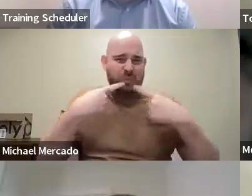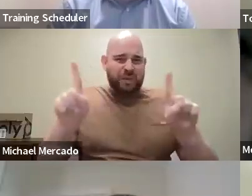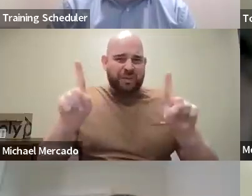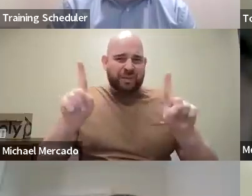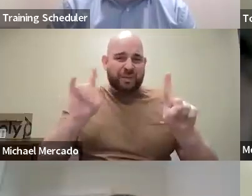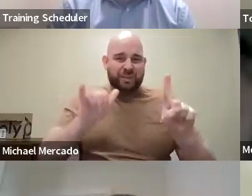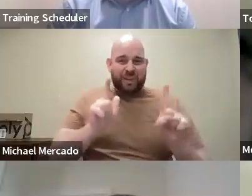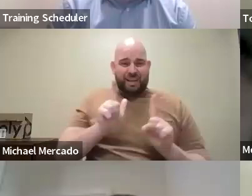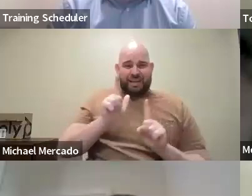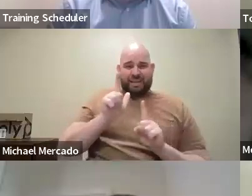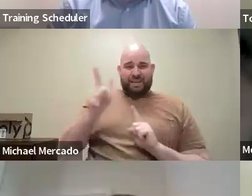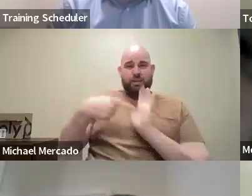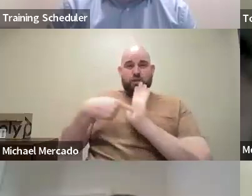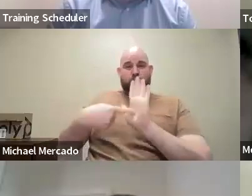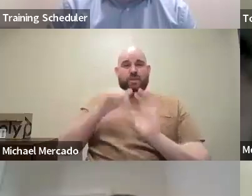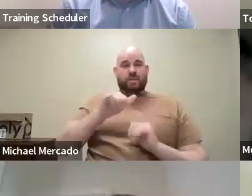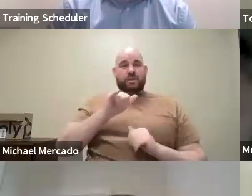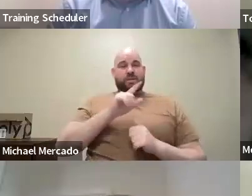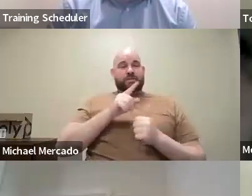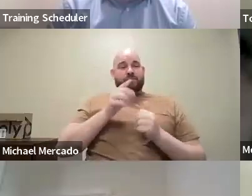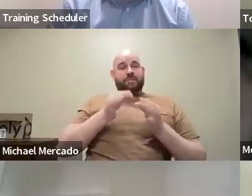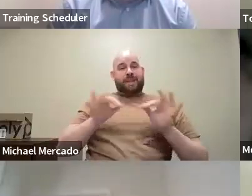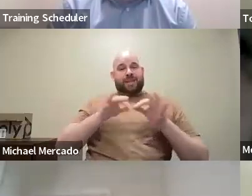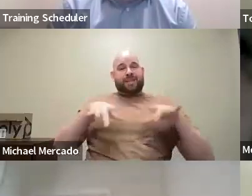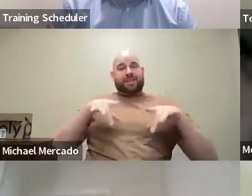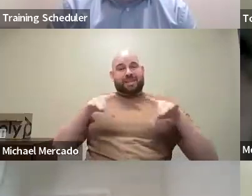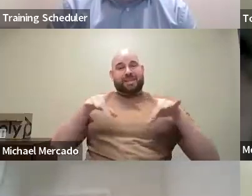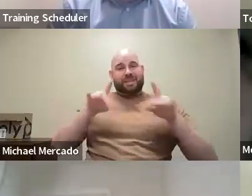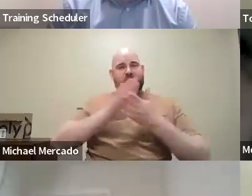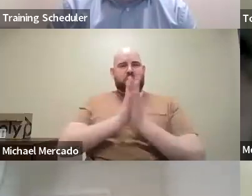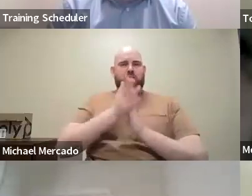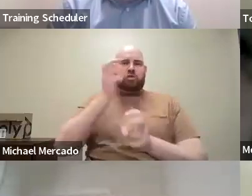that because it was so focused on speech, and they realized that that was ineffective.